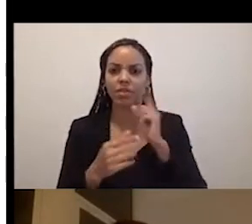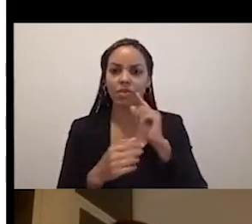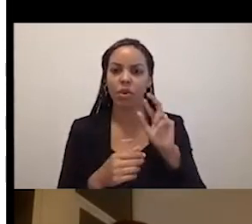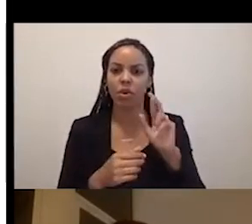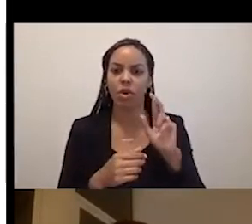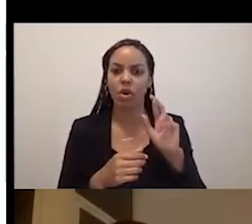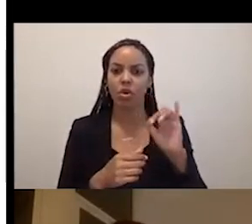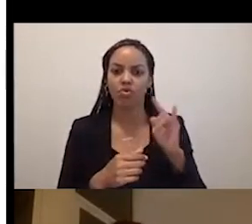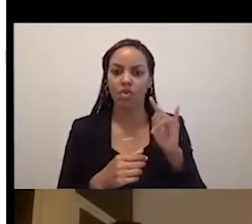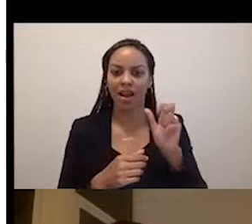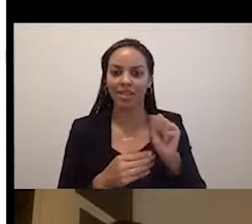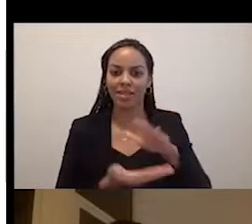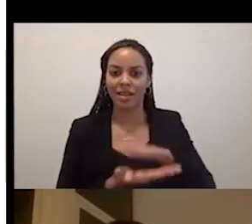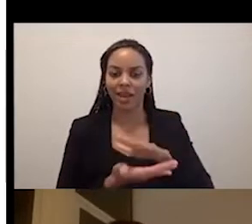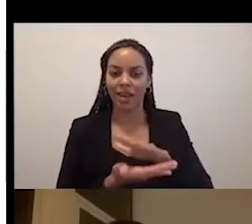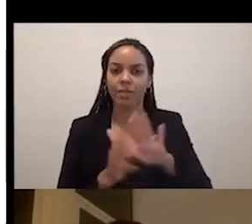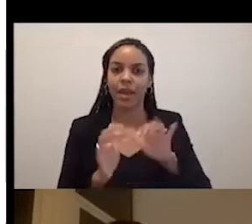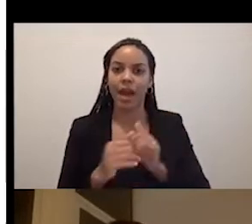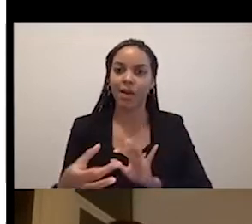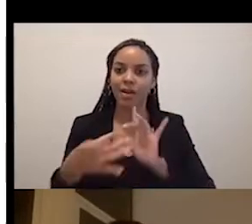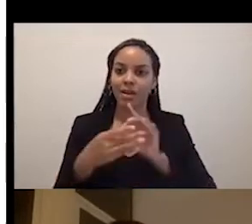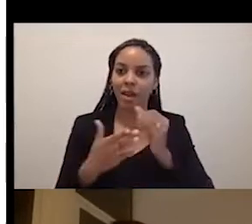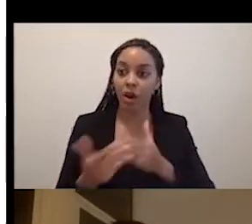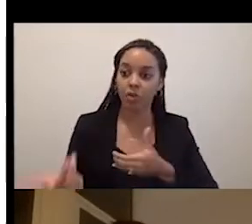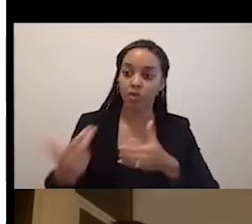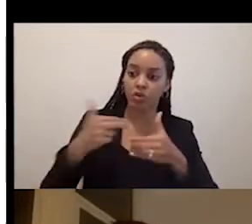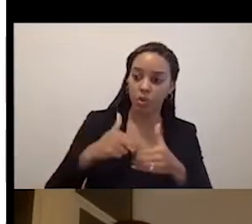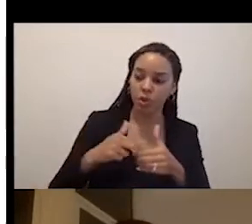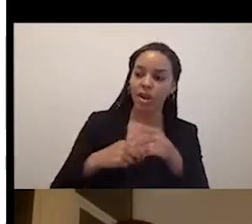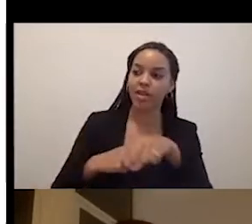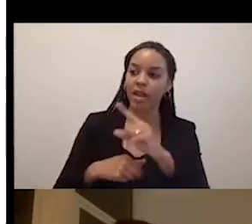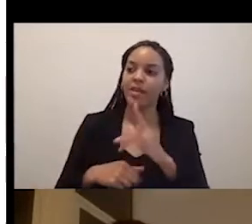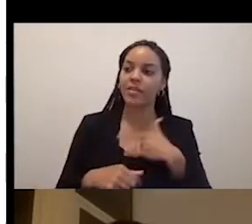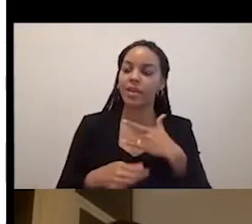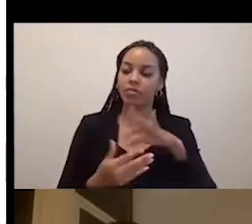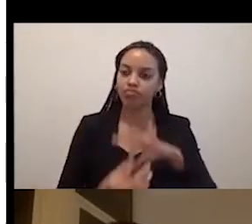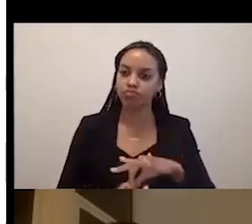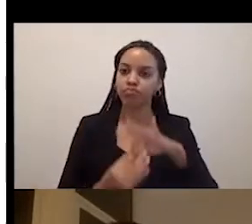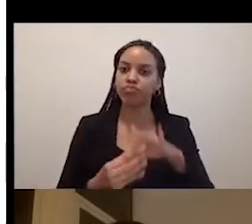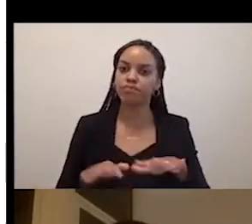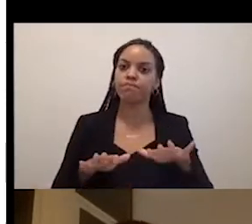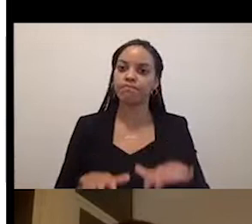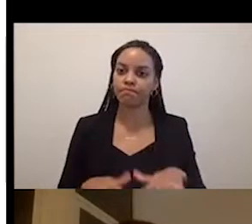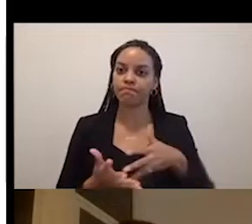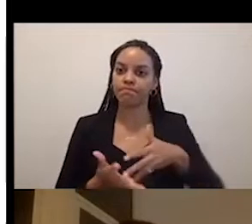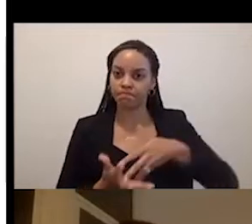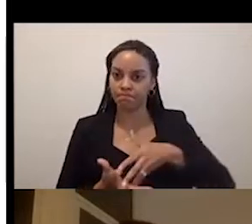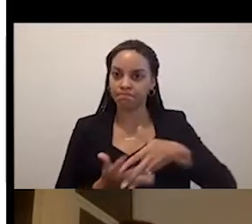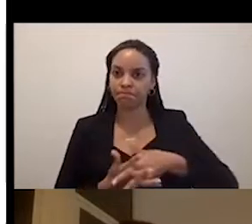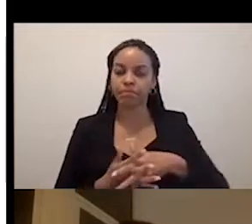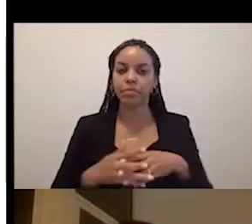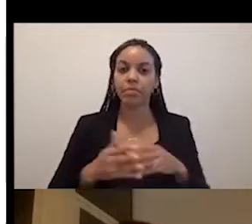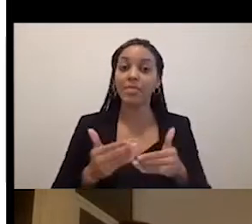and ways of linking artists when they come here so that they can also ground themselves where they are. If you go to the next